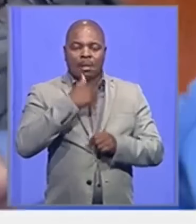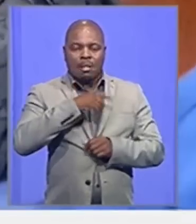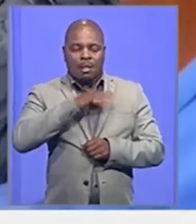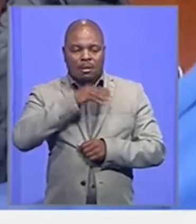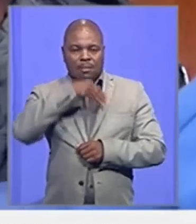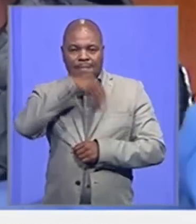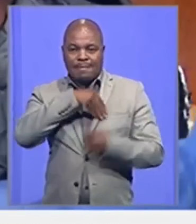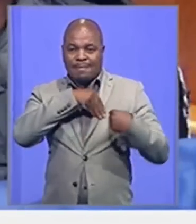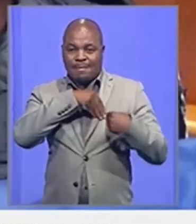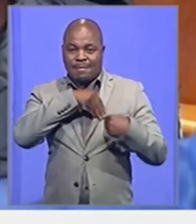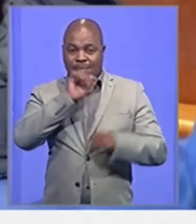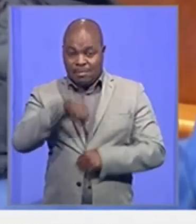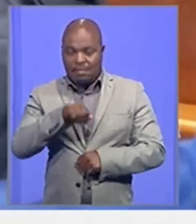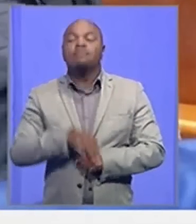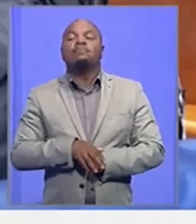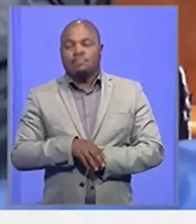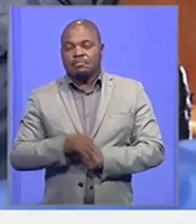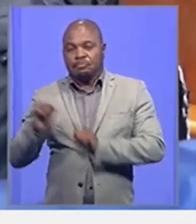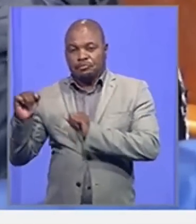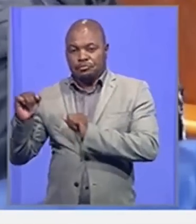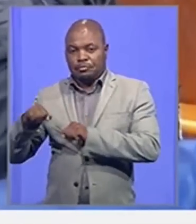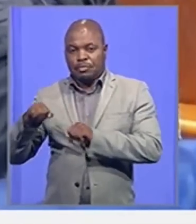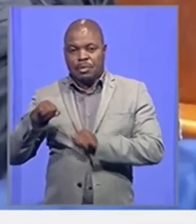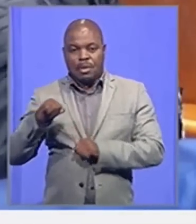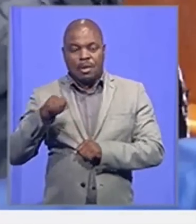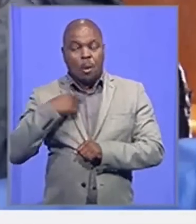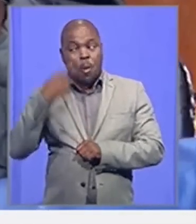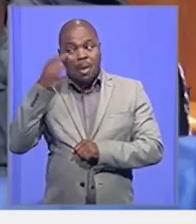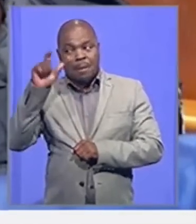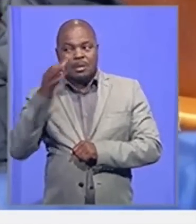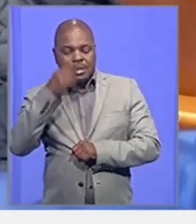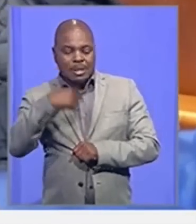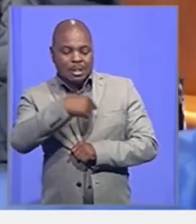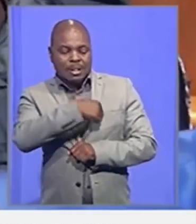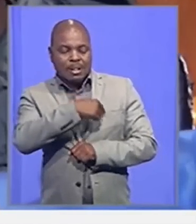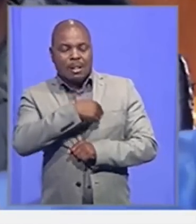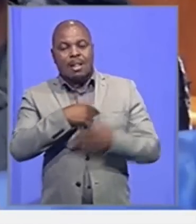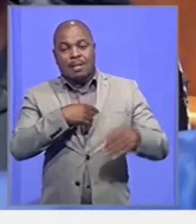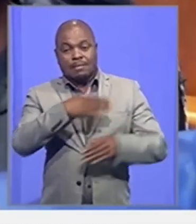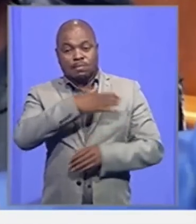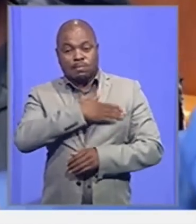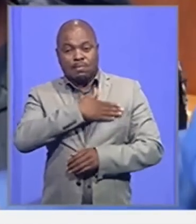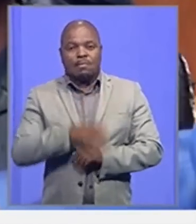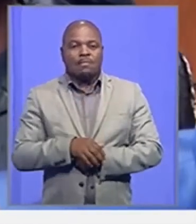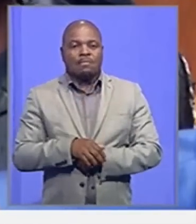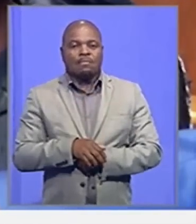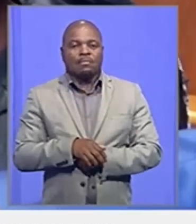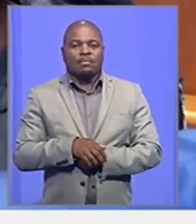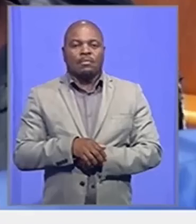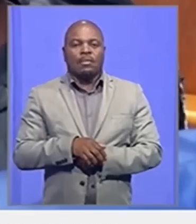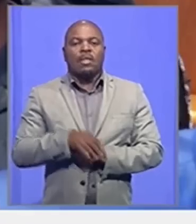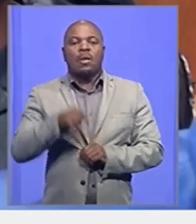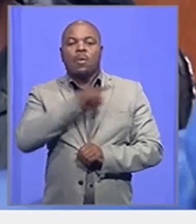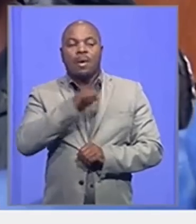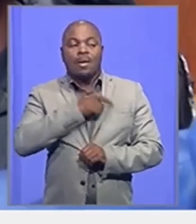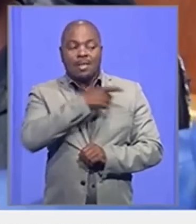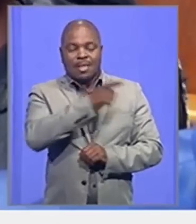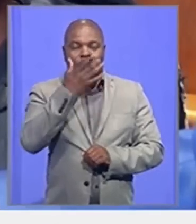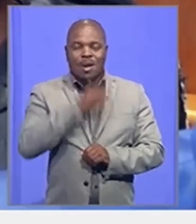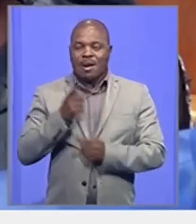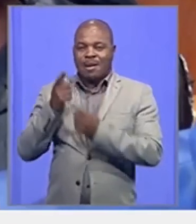Chikwama. Yeah, the witness is pointing on the left side, on the next to the heart. they wanted the money